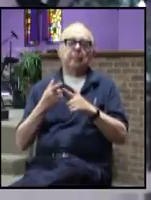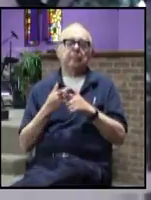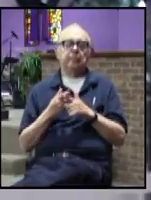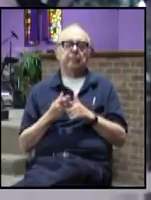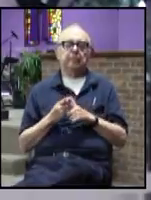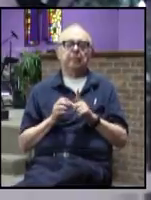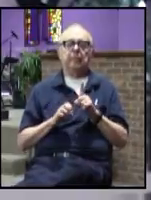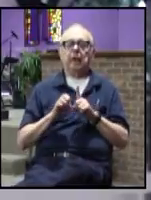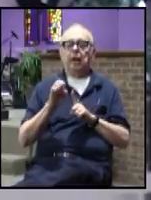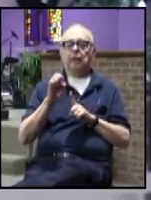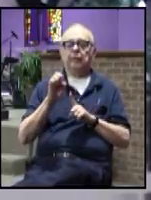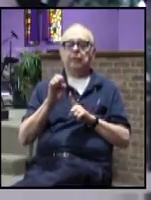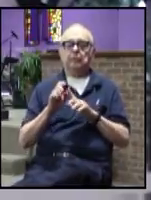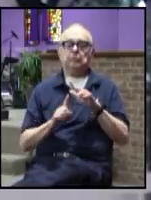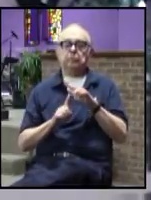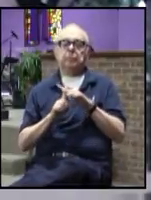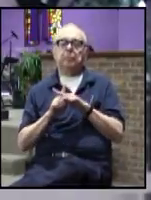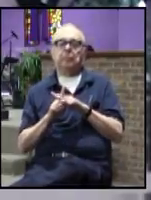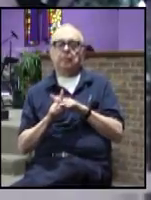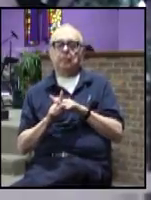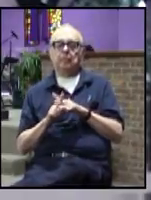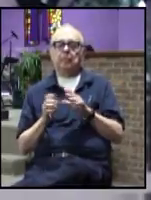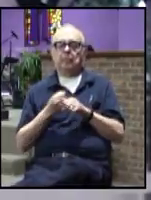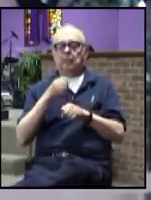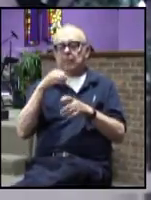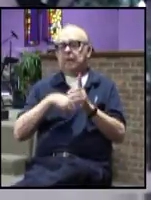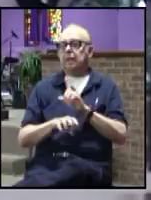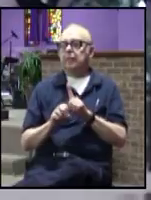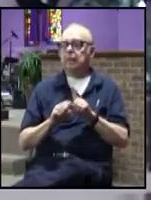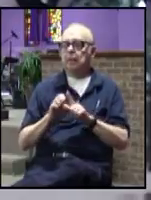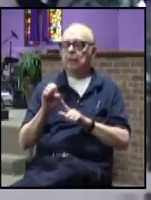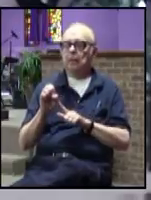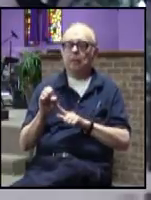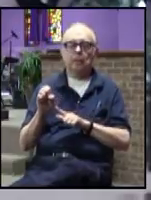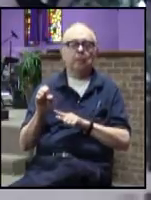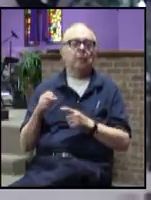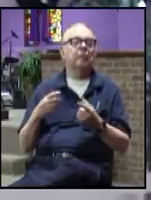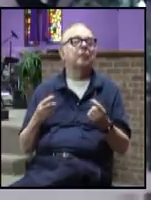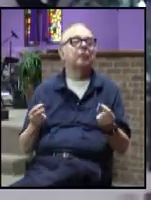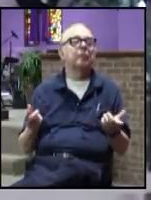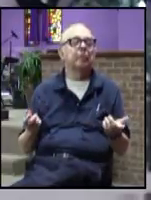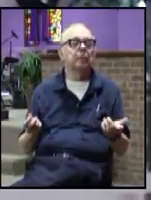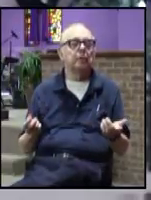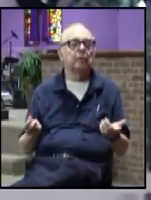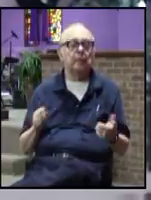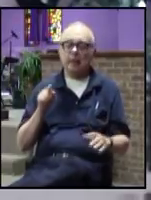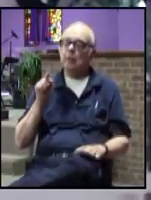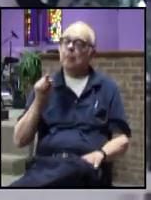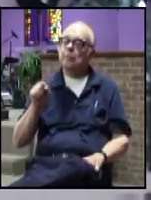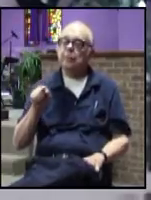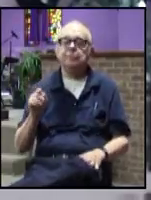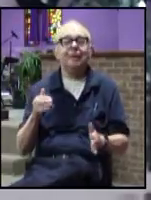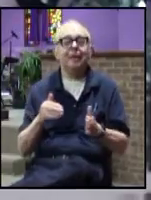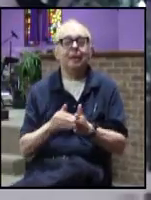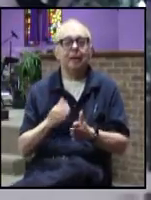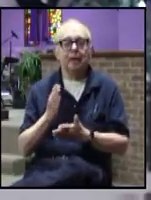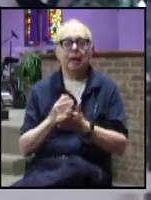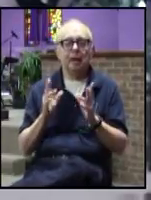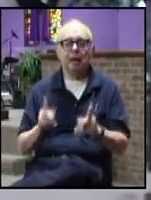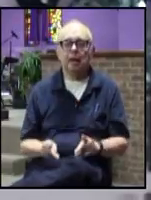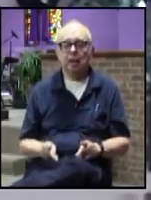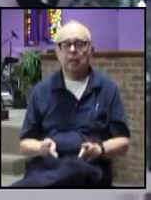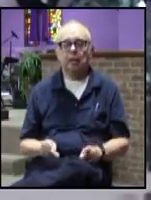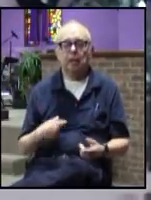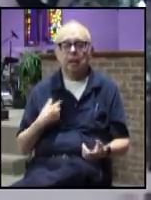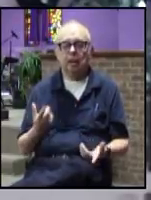And then the elevator comes. And we get in the elevator. And what do? Push that button.